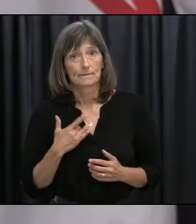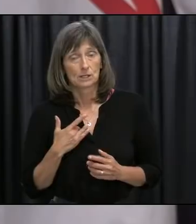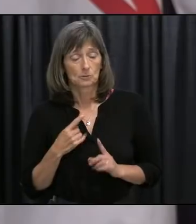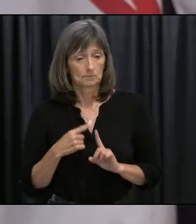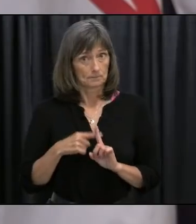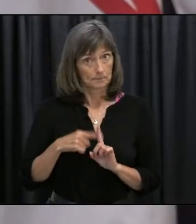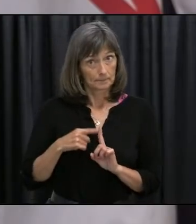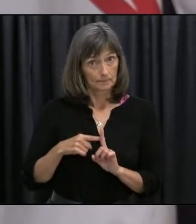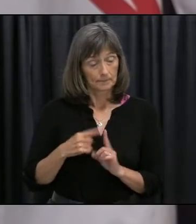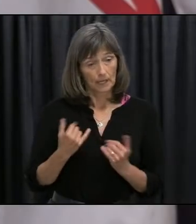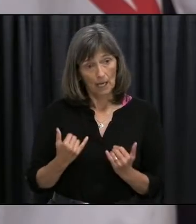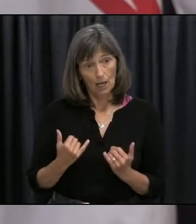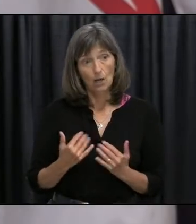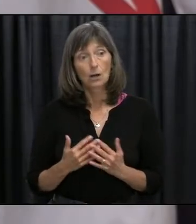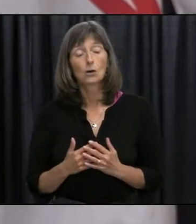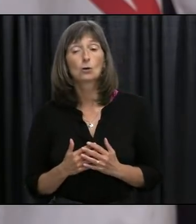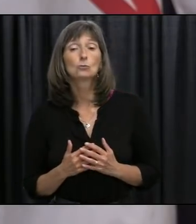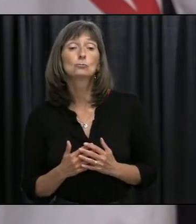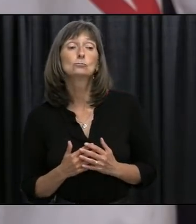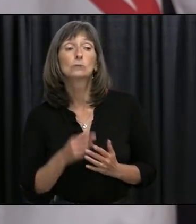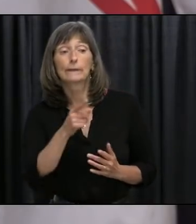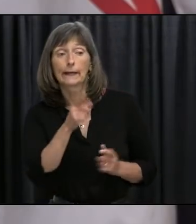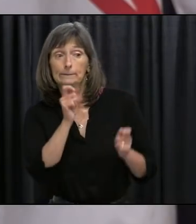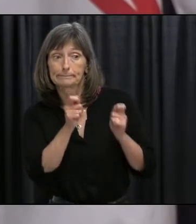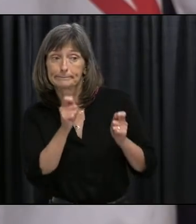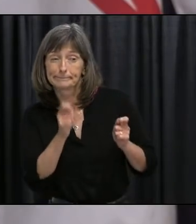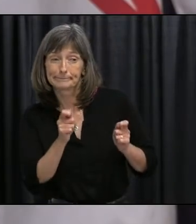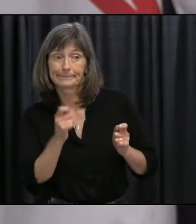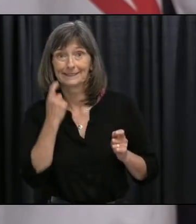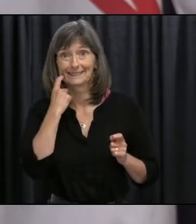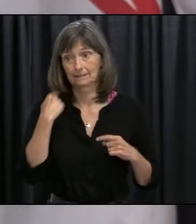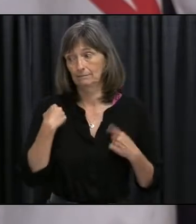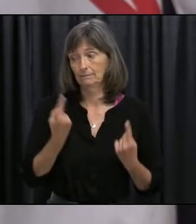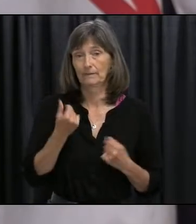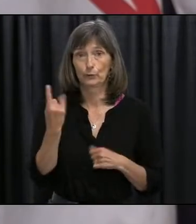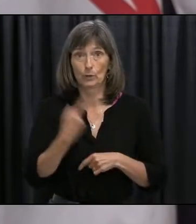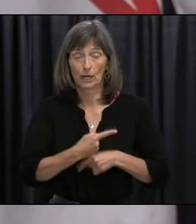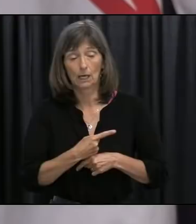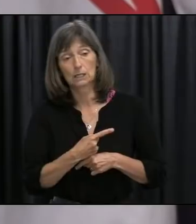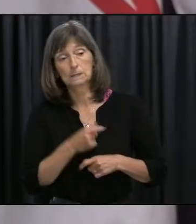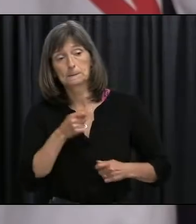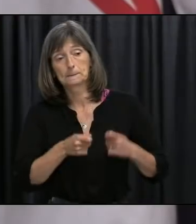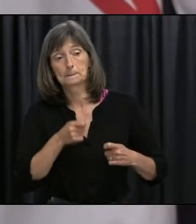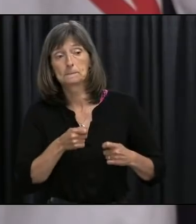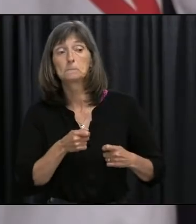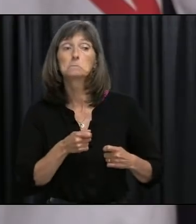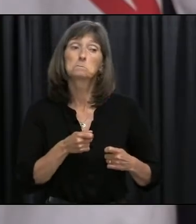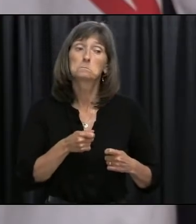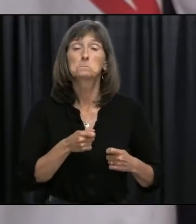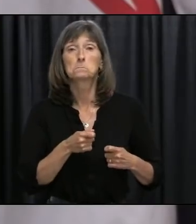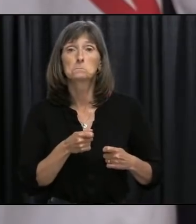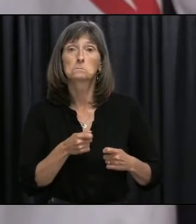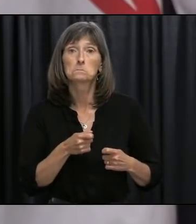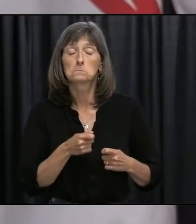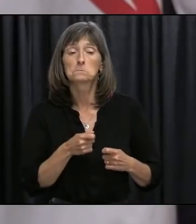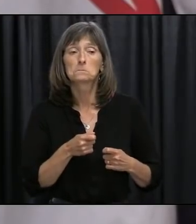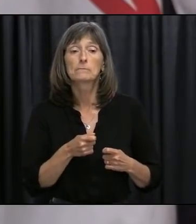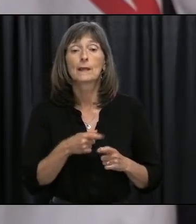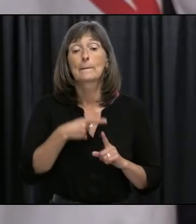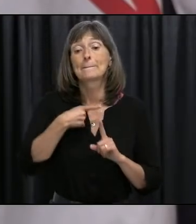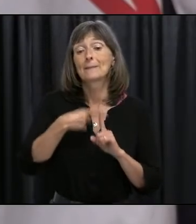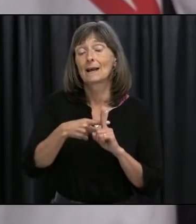by the steps that have been taken over the last couple of days. I think that tightening up the order